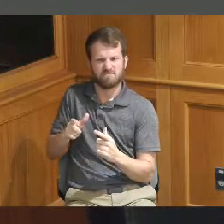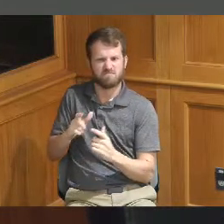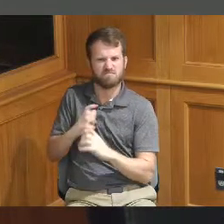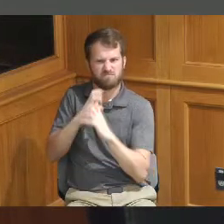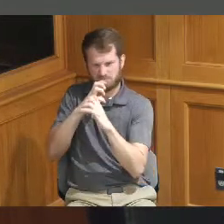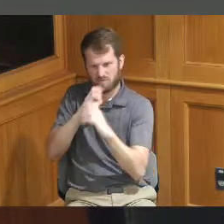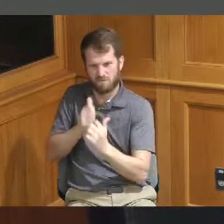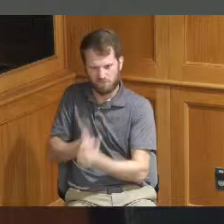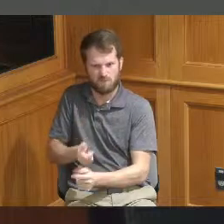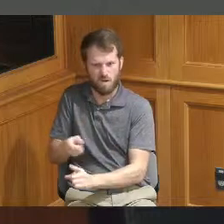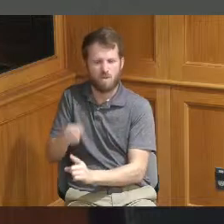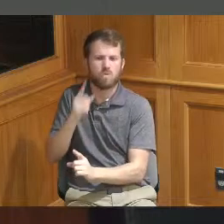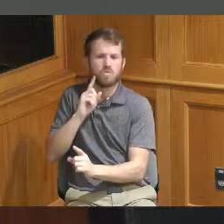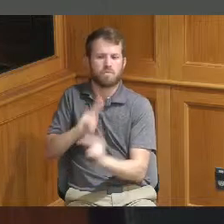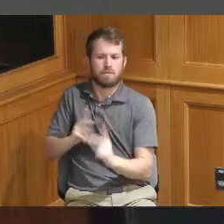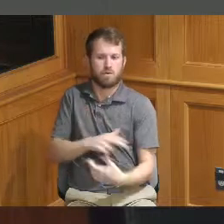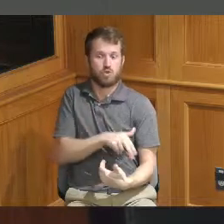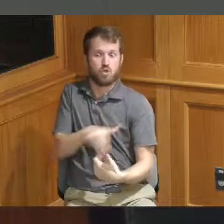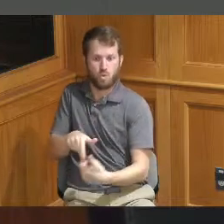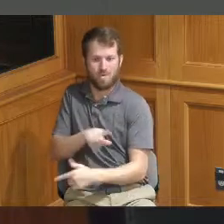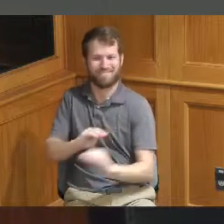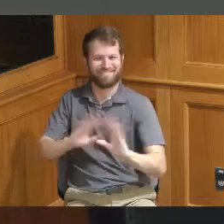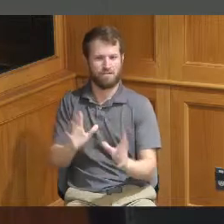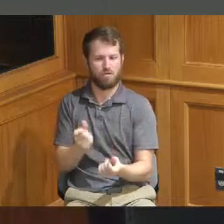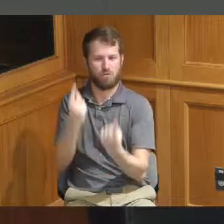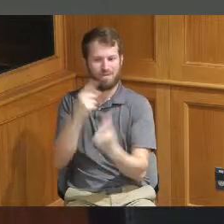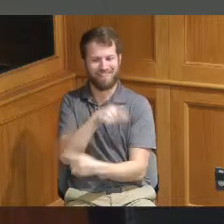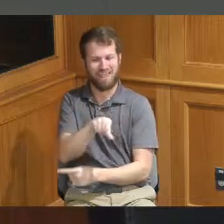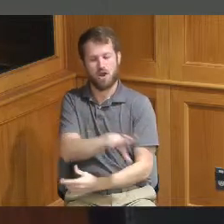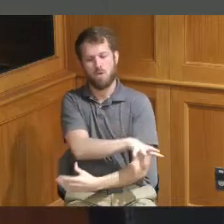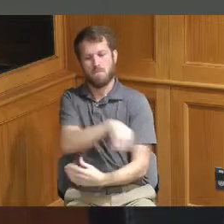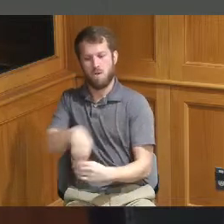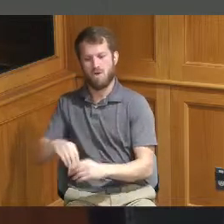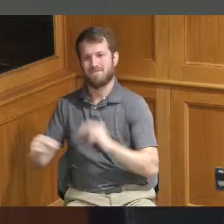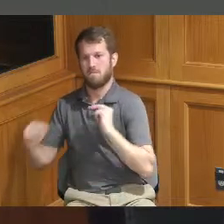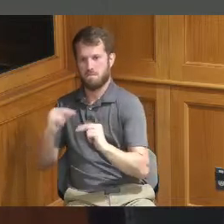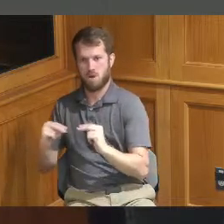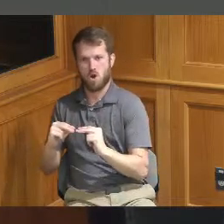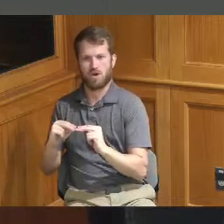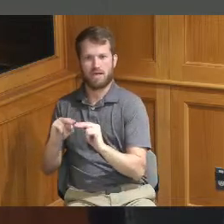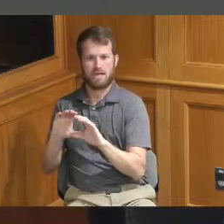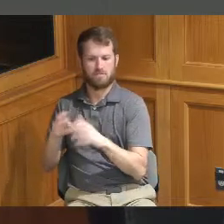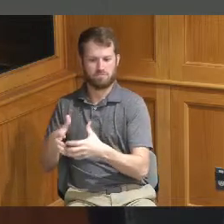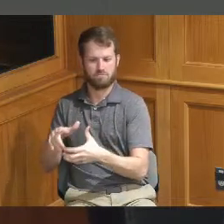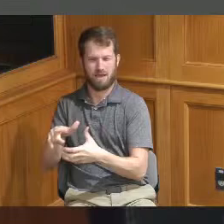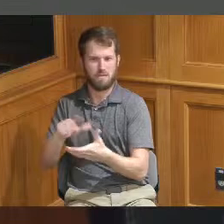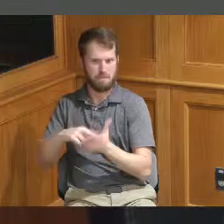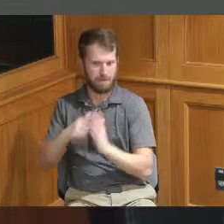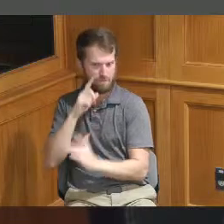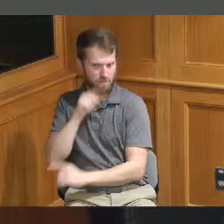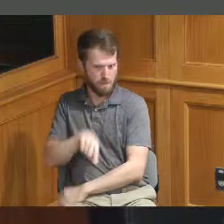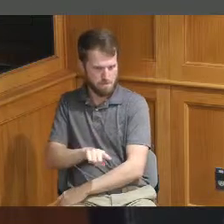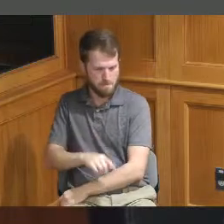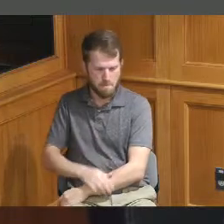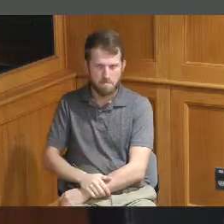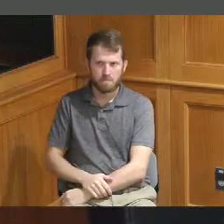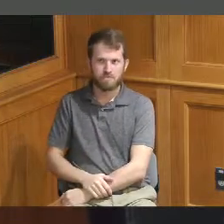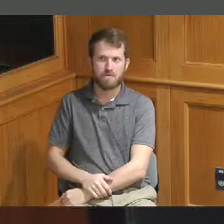coming on understand that they're part of a bargaining unit and what that means. As it relates to